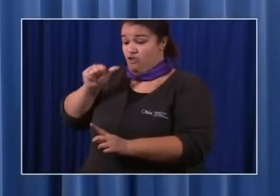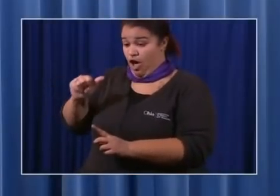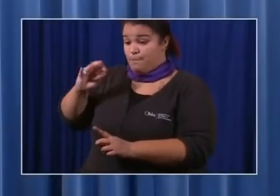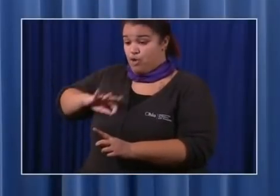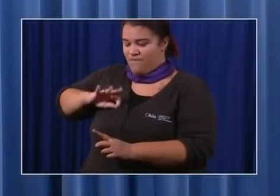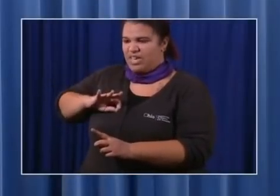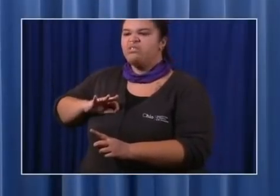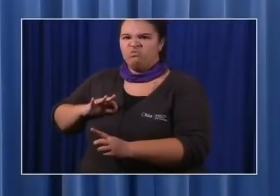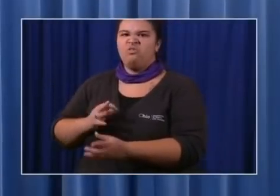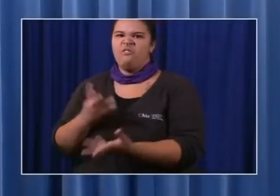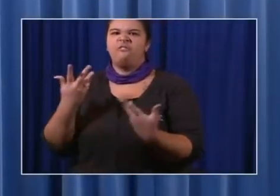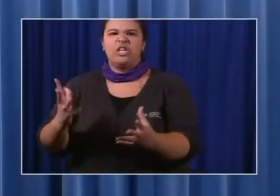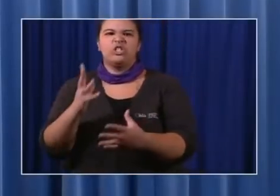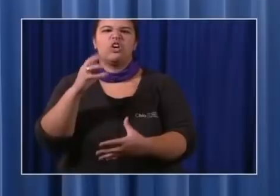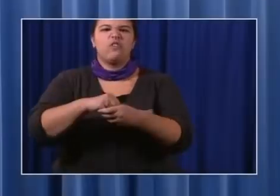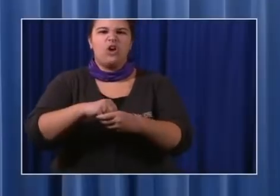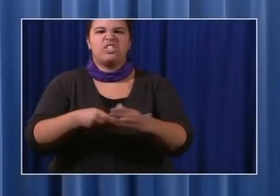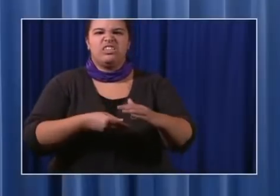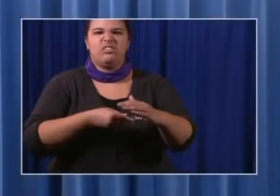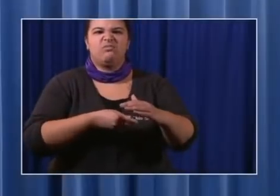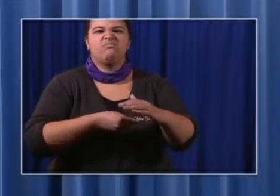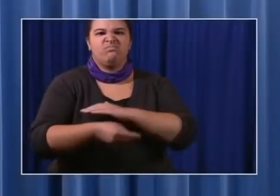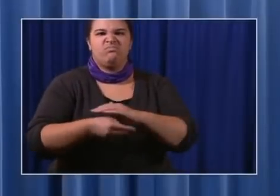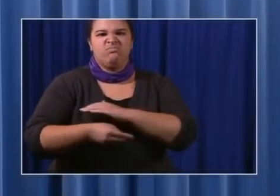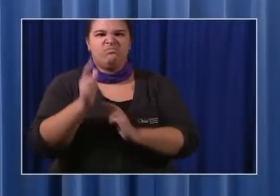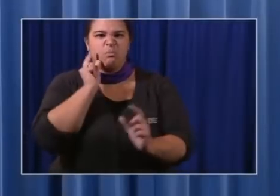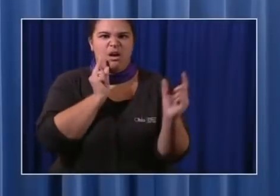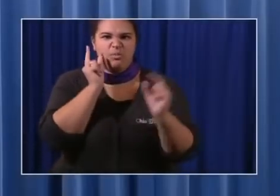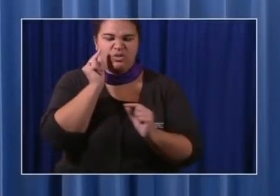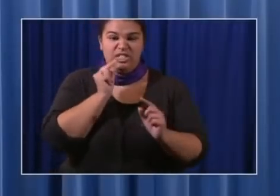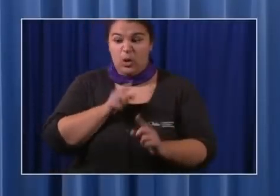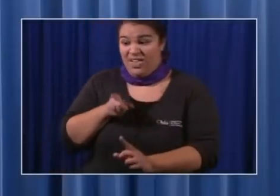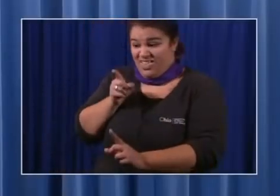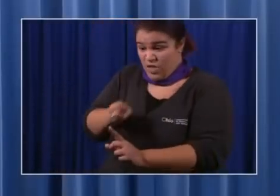Well, first, let me start with Dan McCarthy. Dan McCarthy